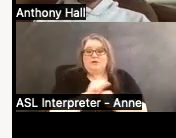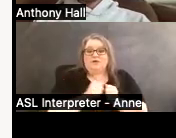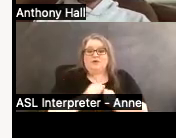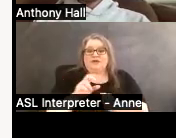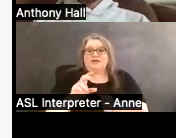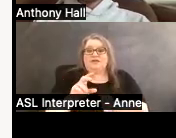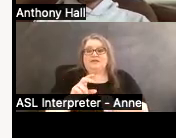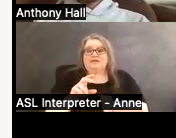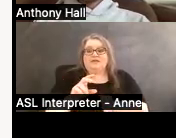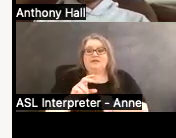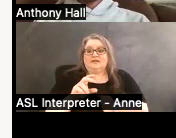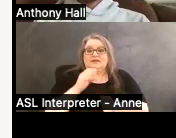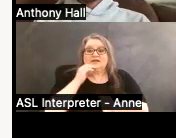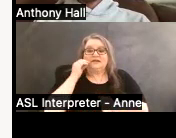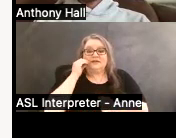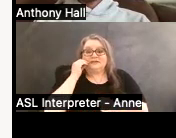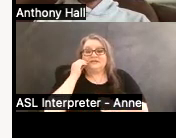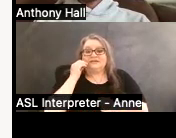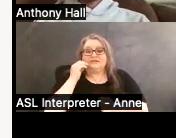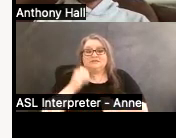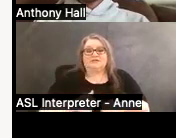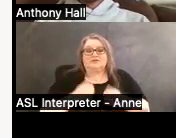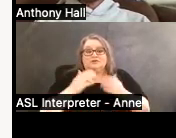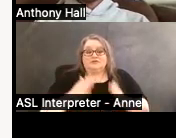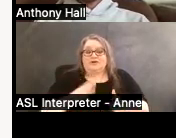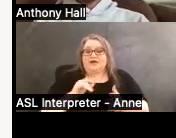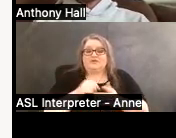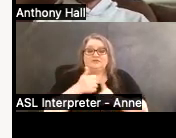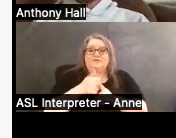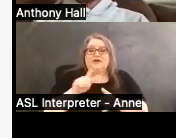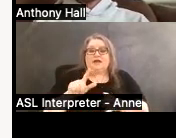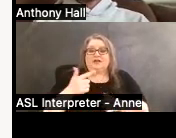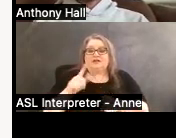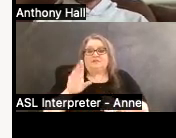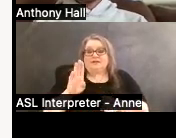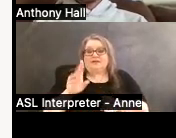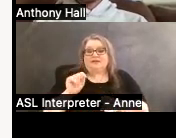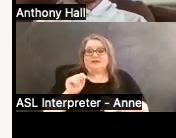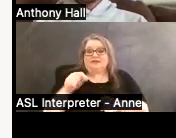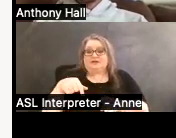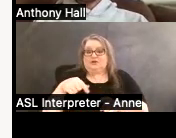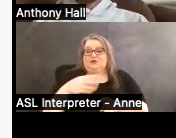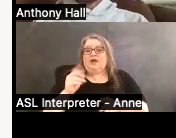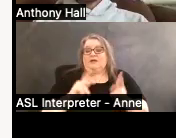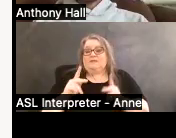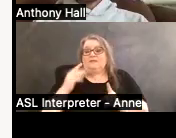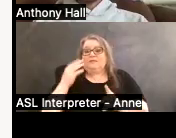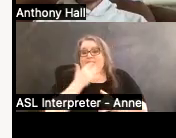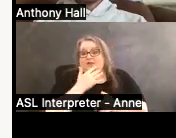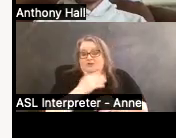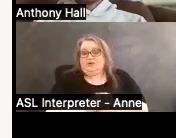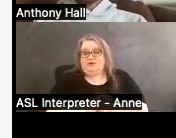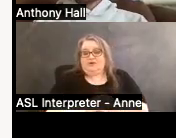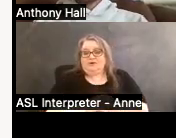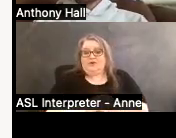domestic survivors that are LGBTQ and people of color, and how important that is